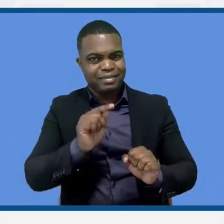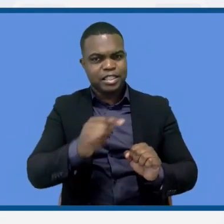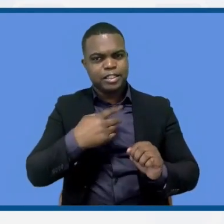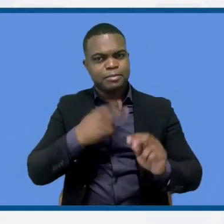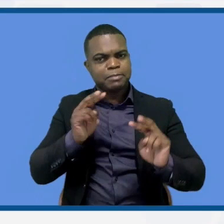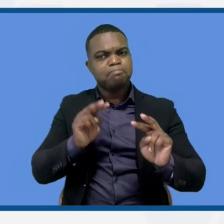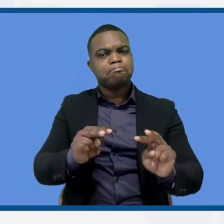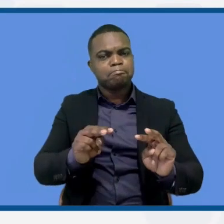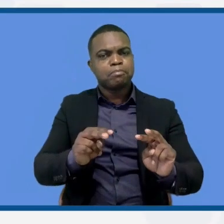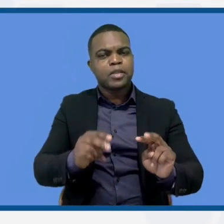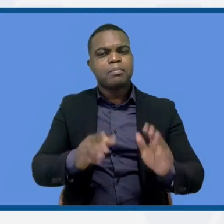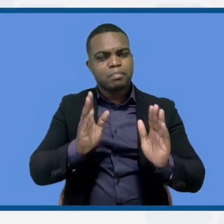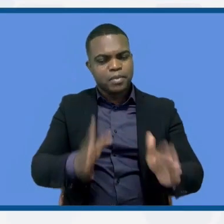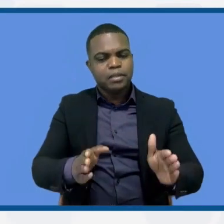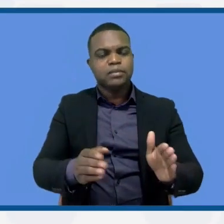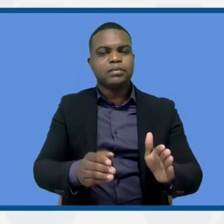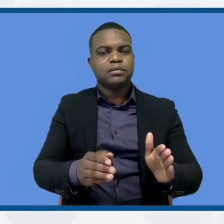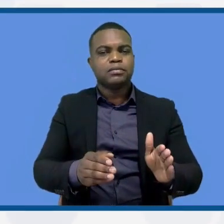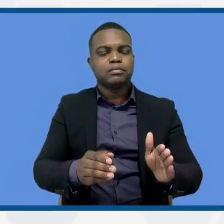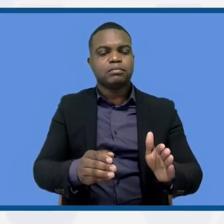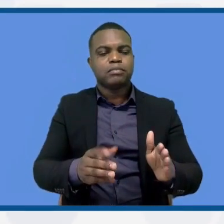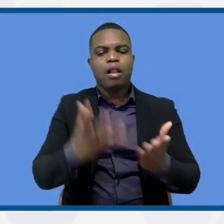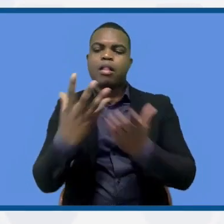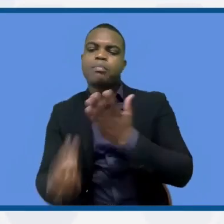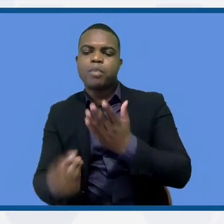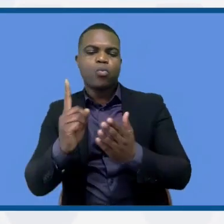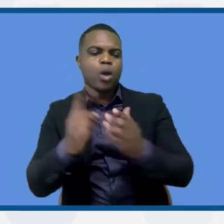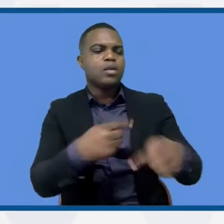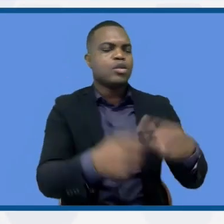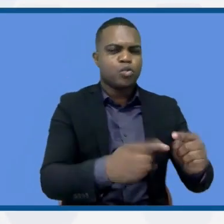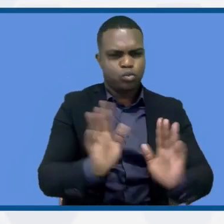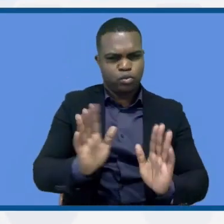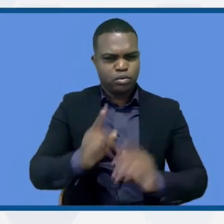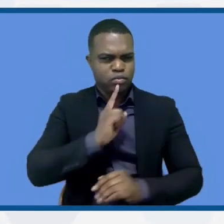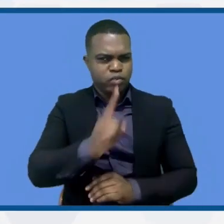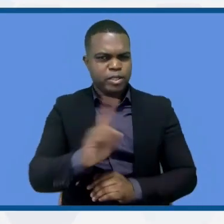also community led and community centered. Next slide, please.